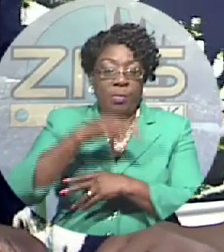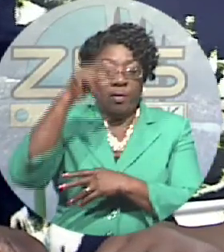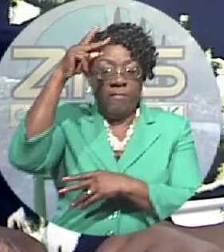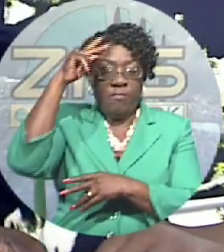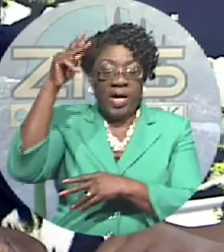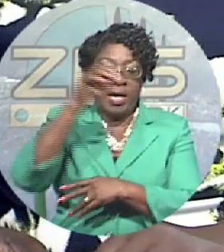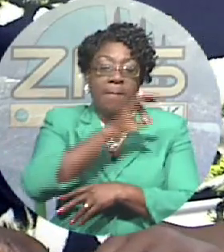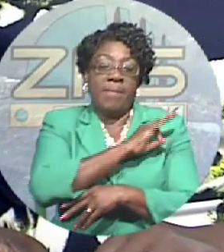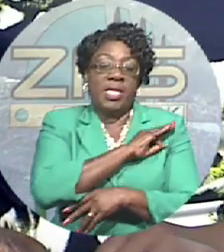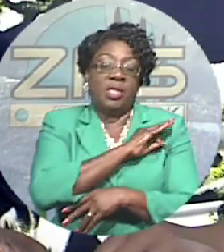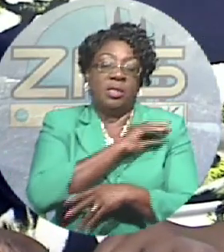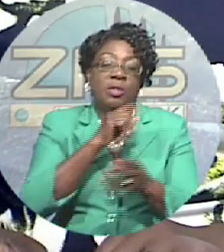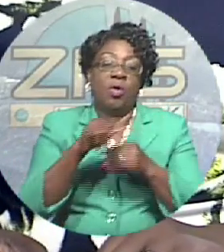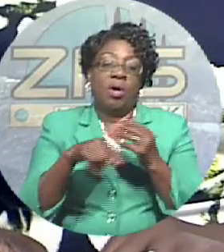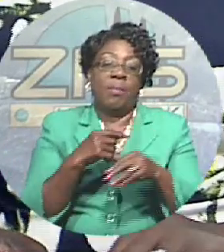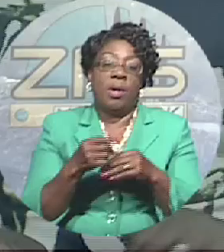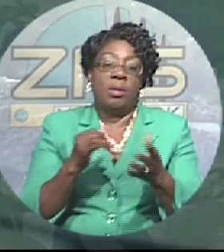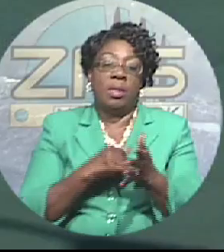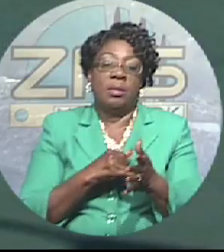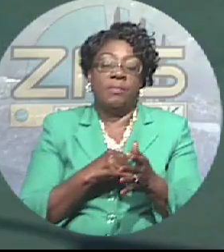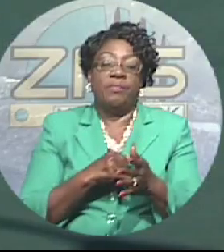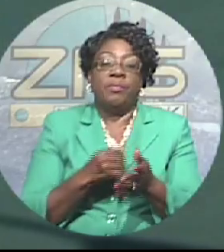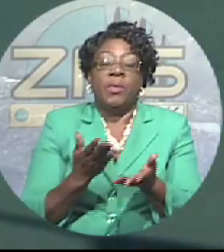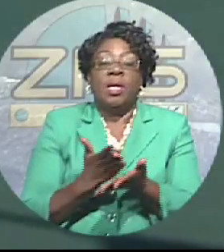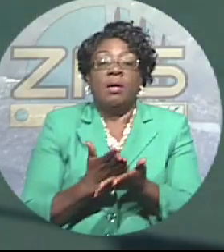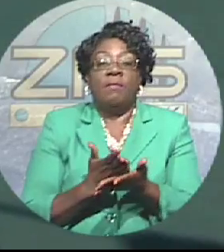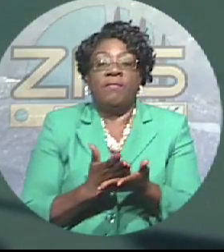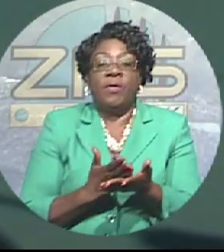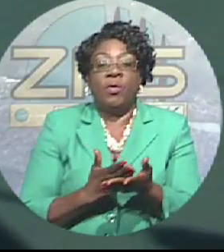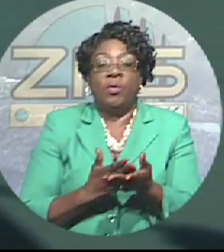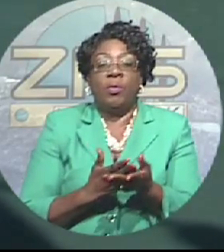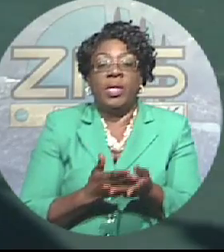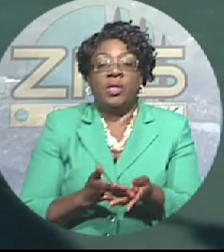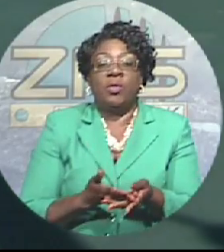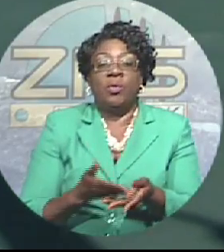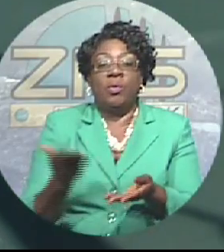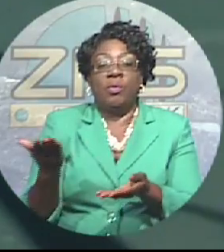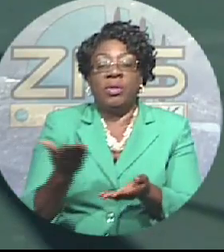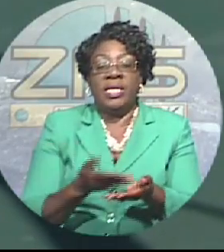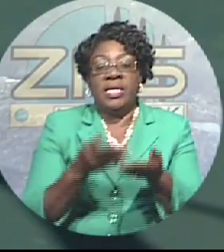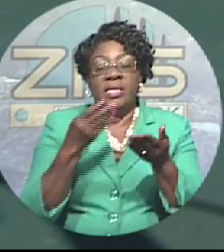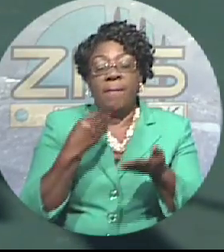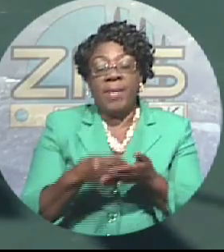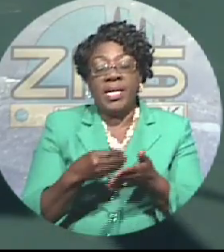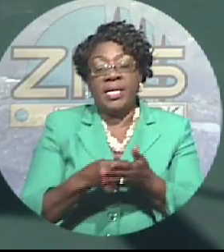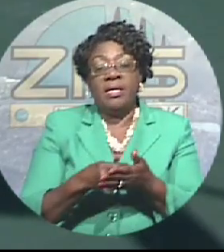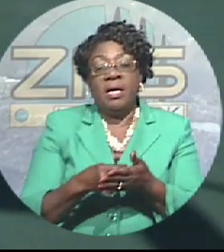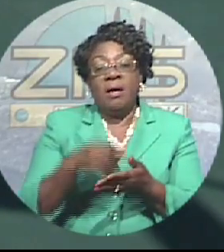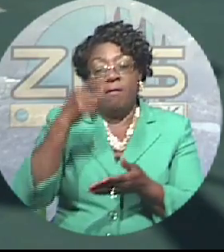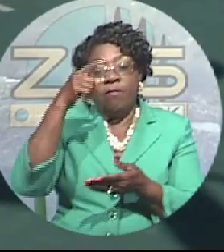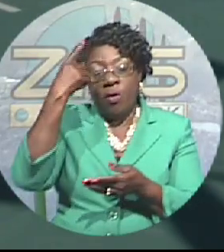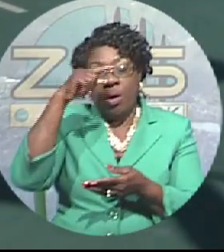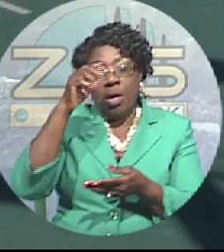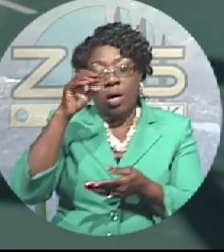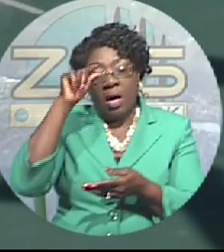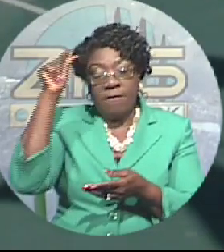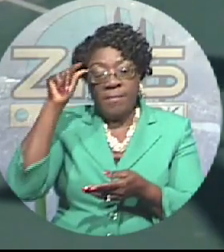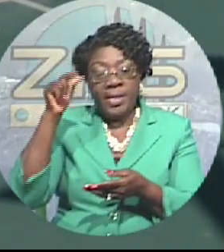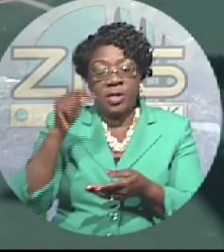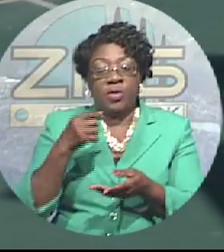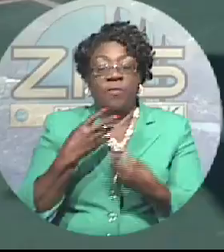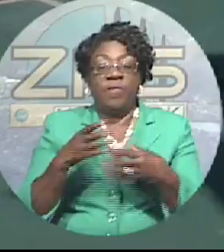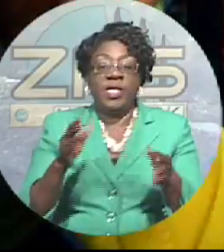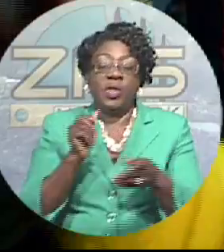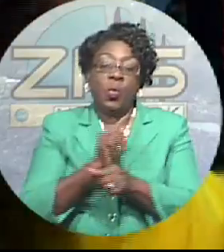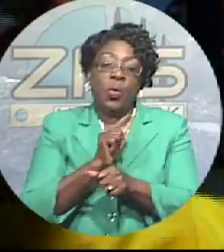upgrade. A new method of providing the necessary capital and work needed for government to develop communities without having to increase